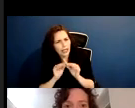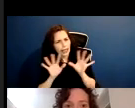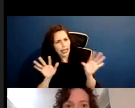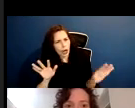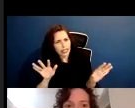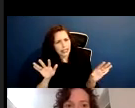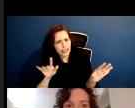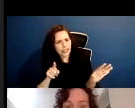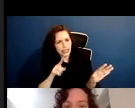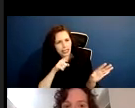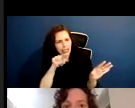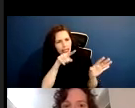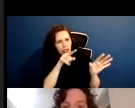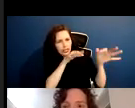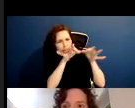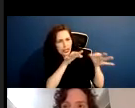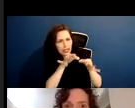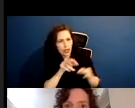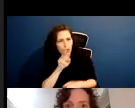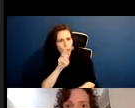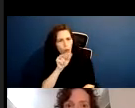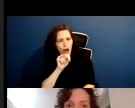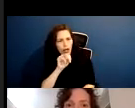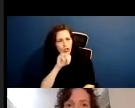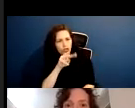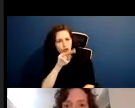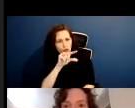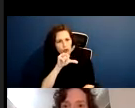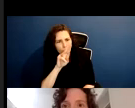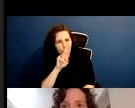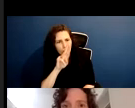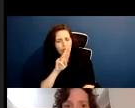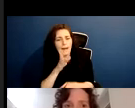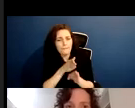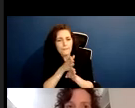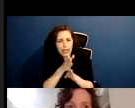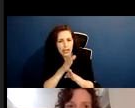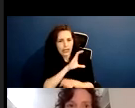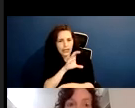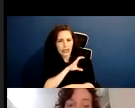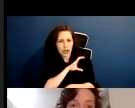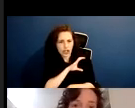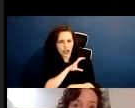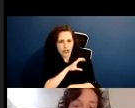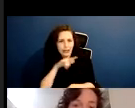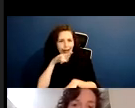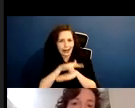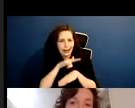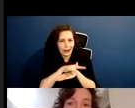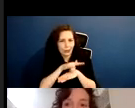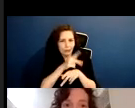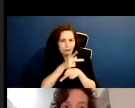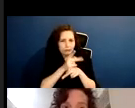where they describe Wanjigu, which is their main character. She's an airport customer care representative. She's married to a comedian.